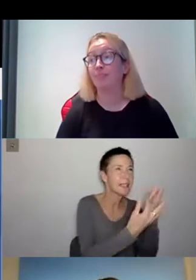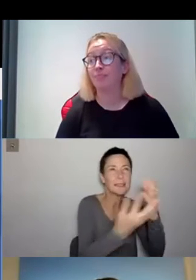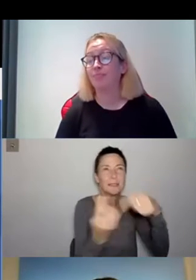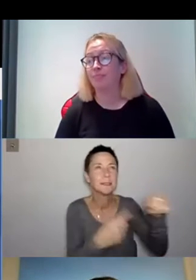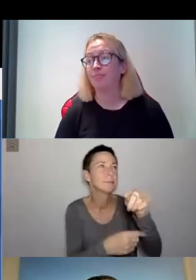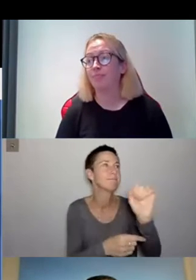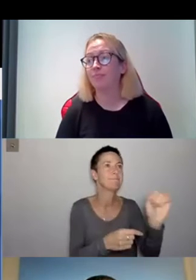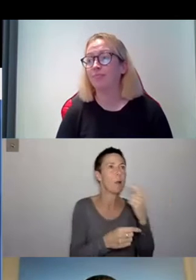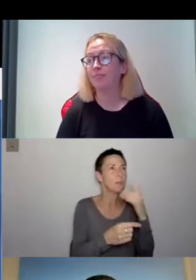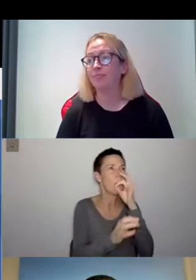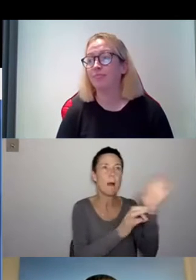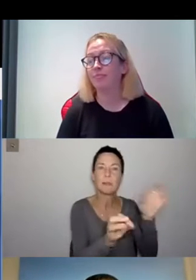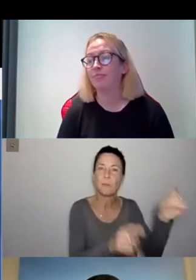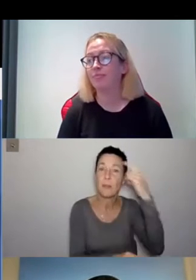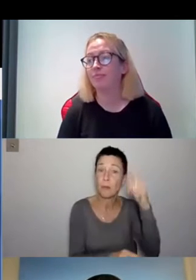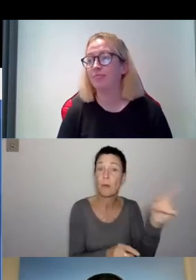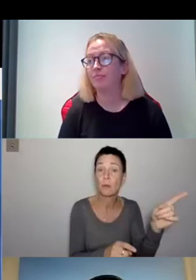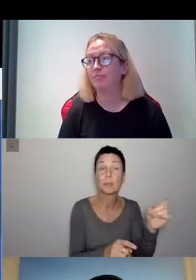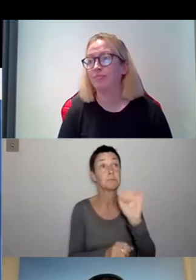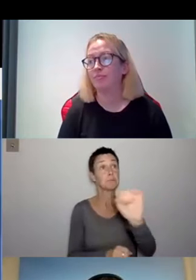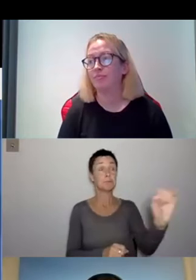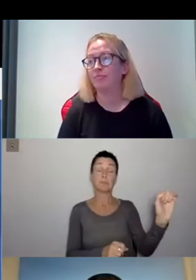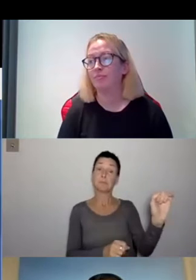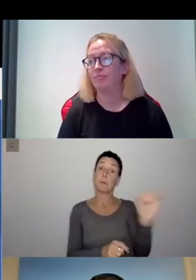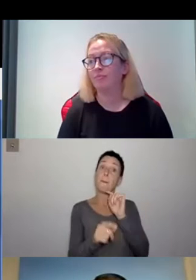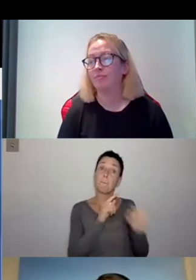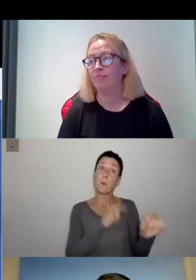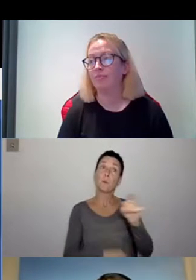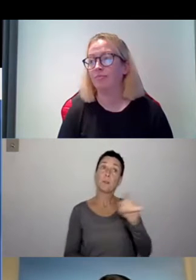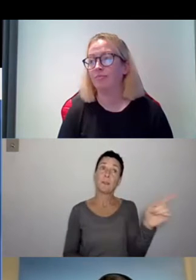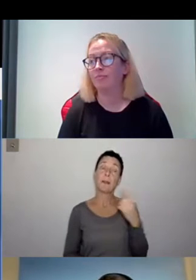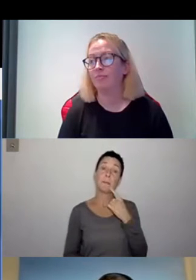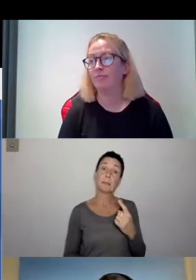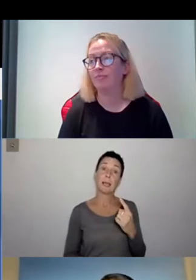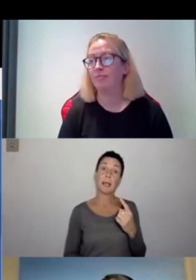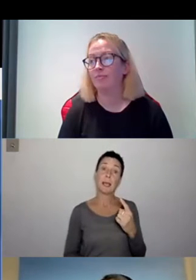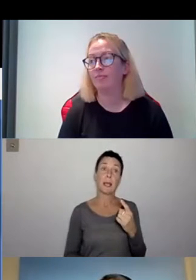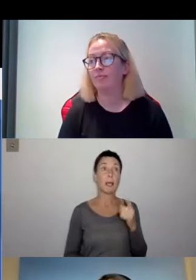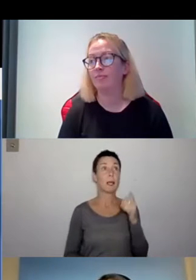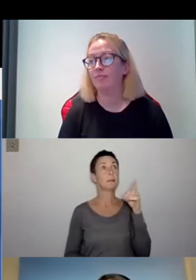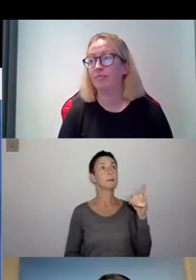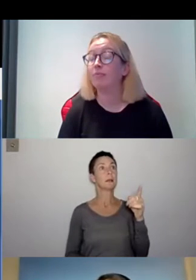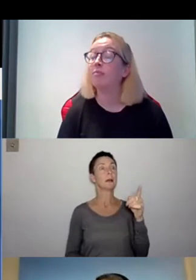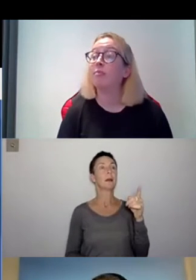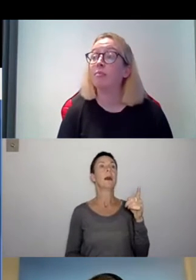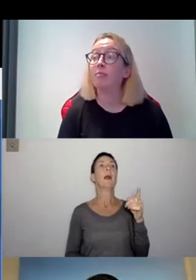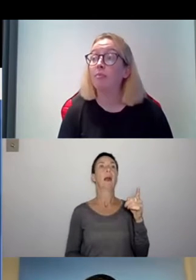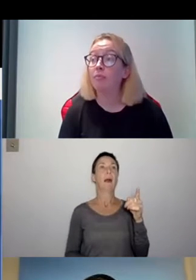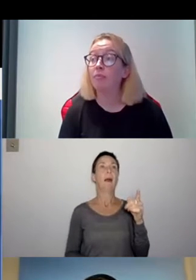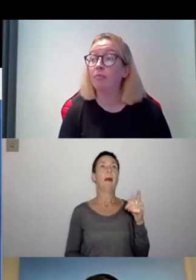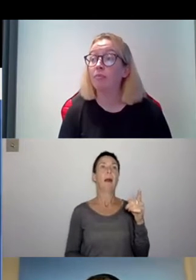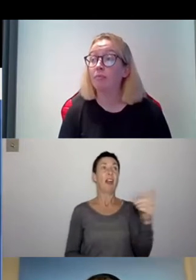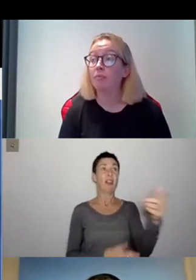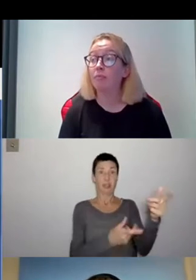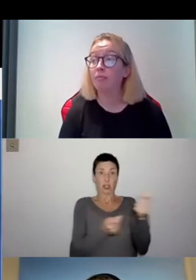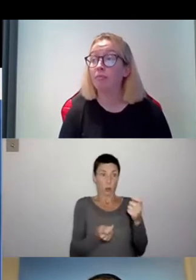it. And most of them said that they actually took it with them to work, and also to some